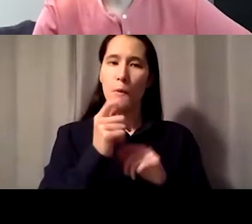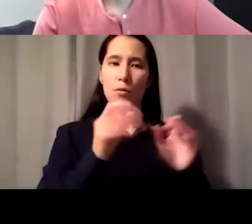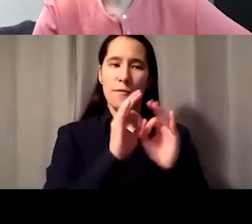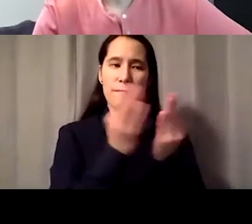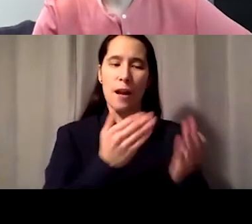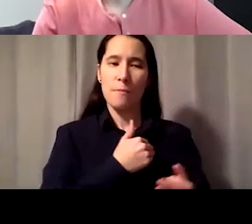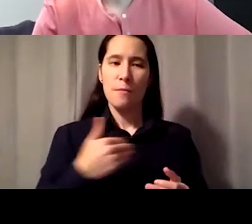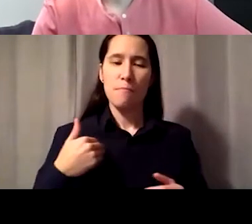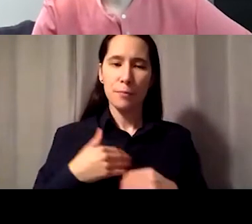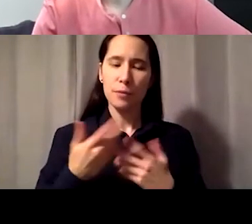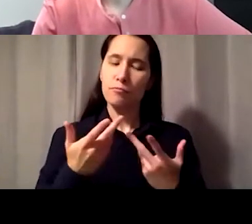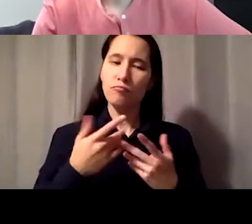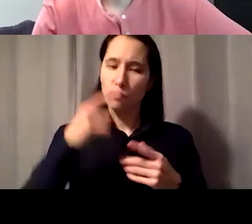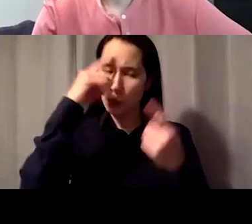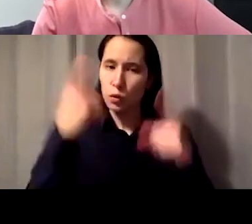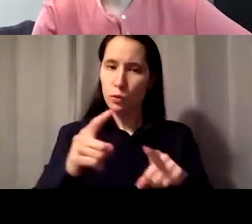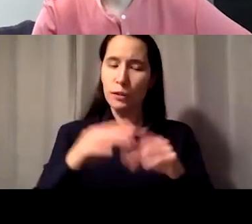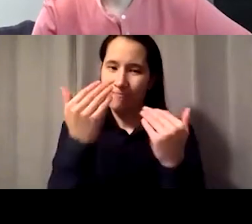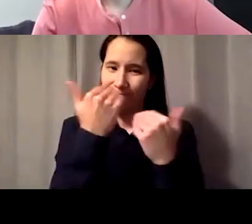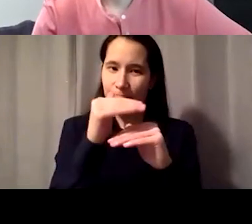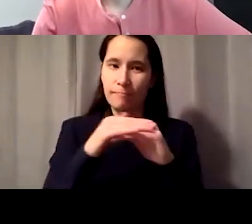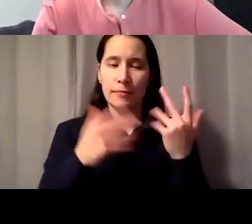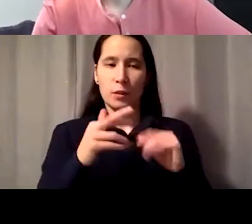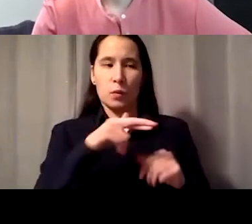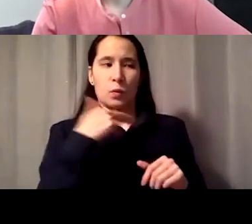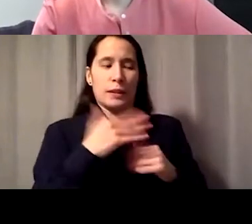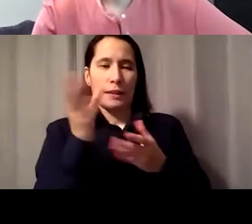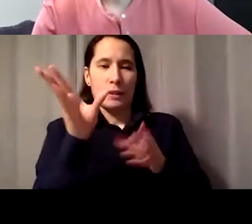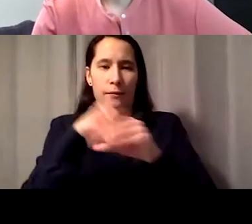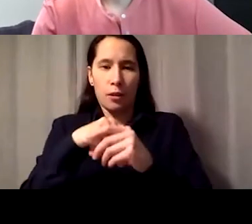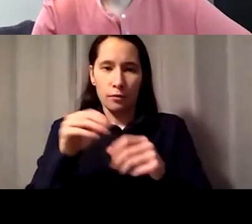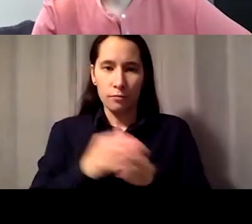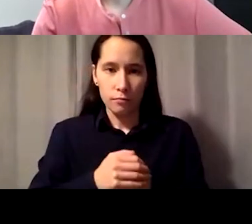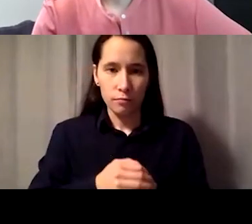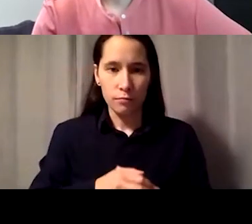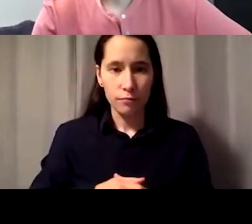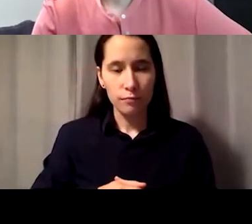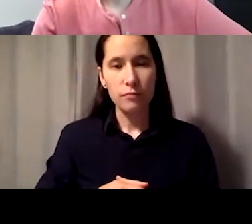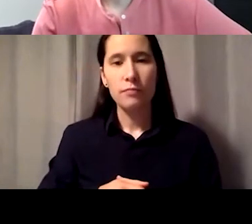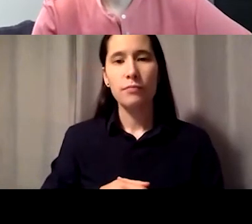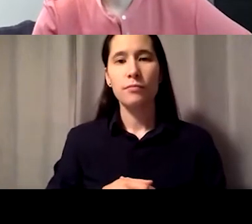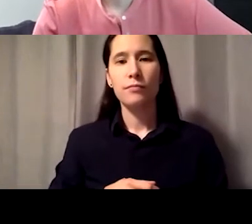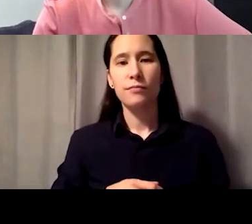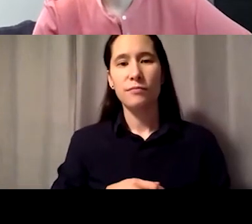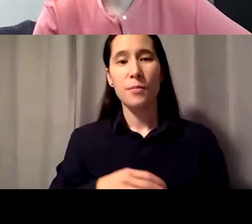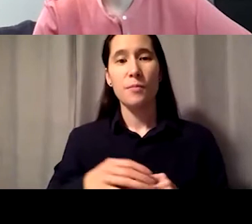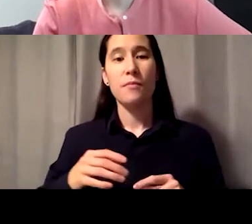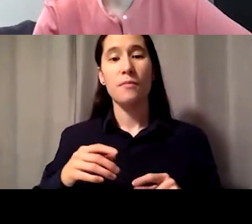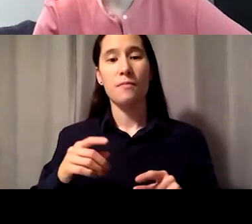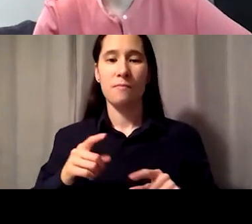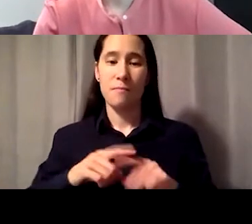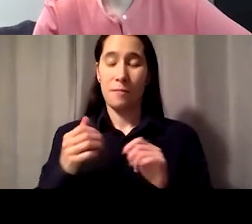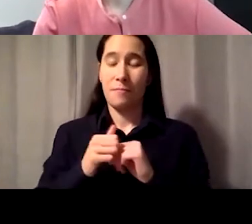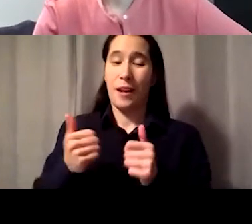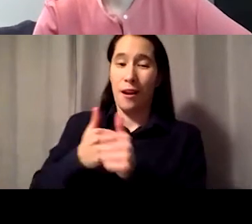right? So we're never going to have a solution. I'm always cautious when people say everybody says. That's never so. Most